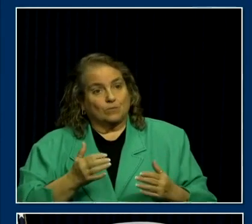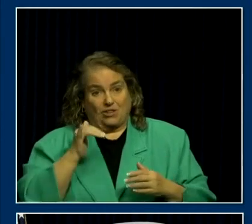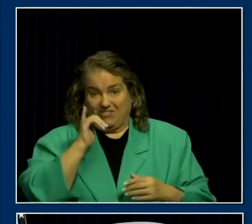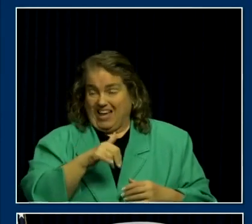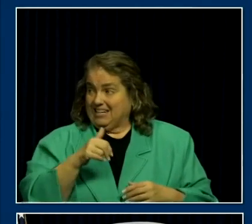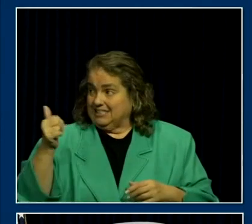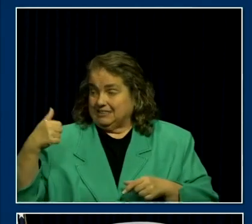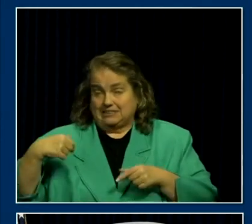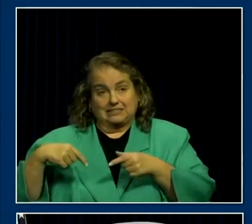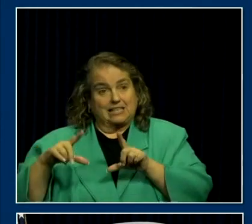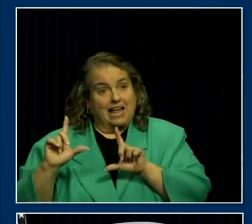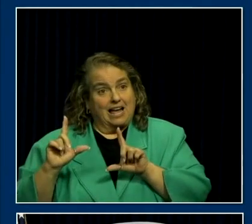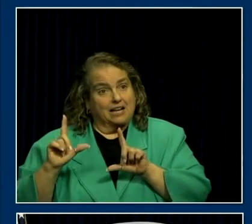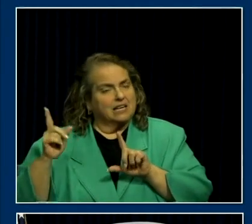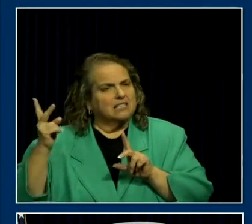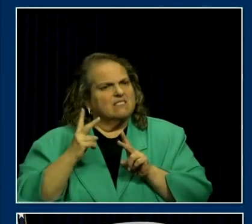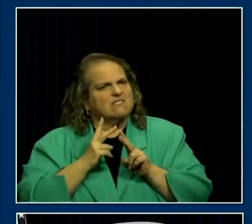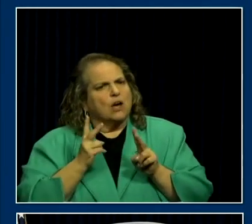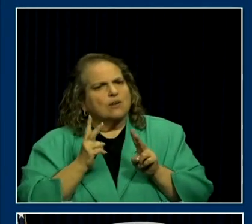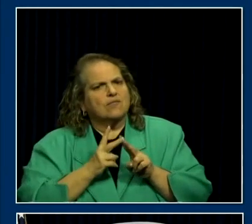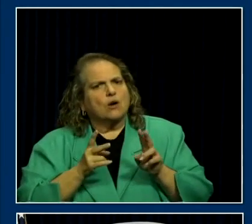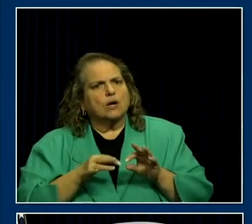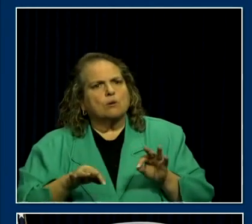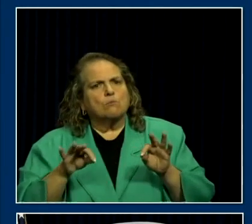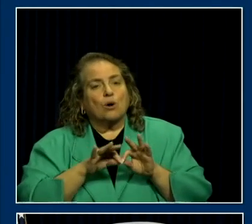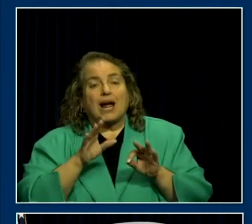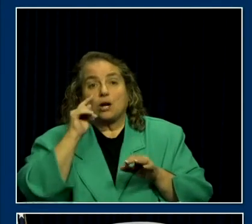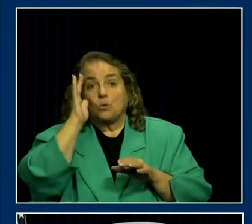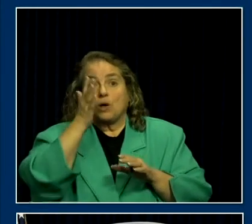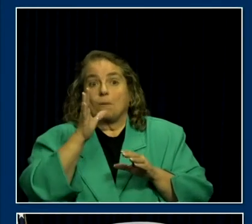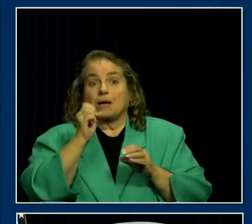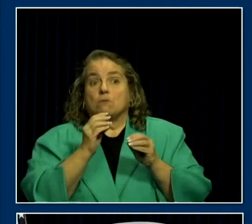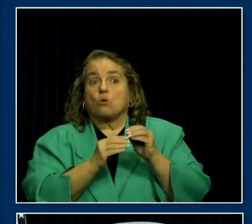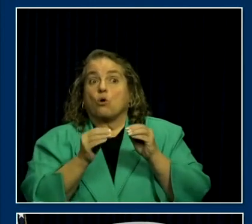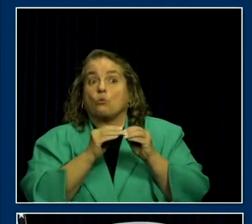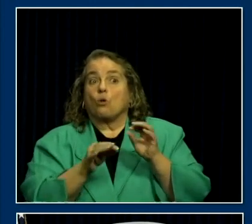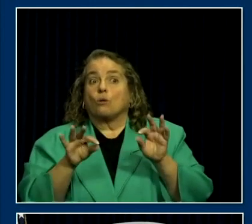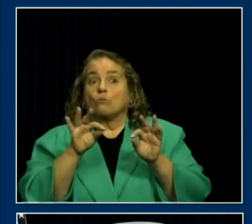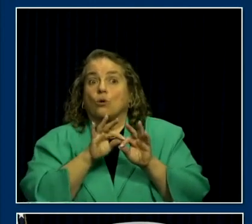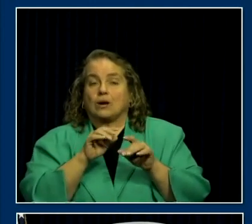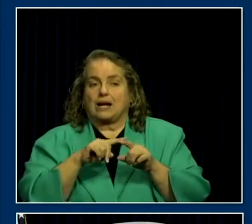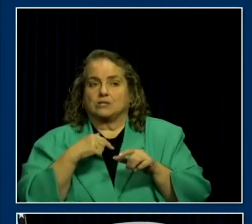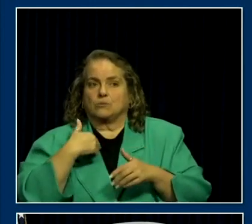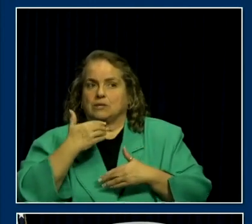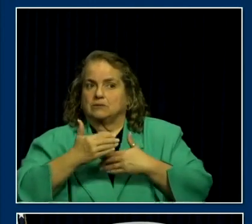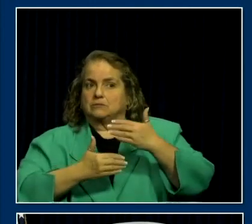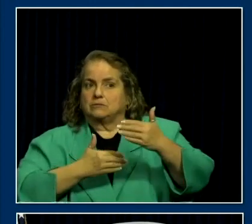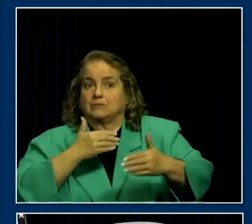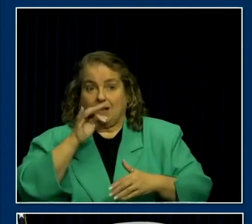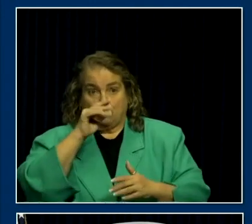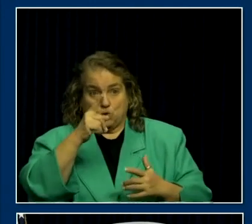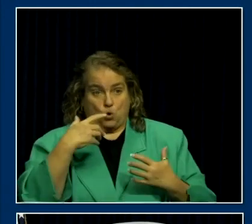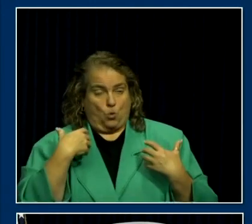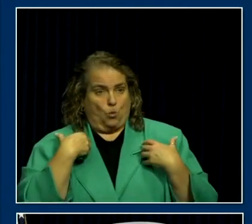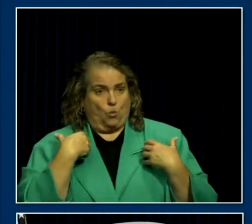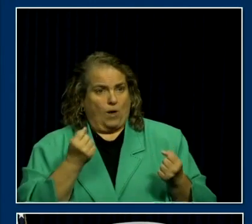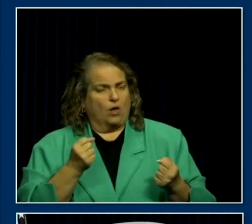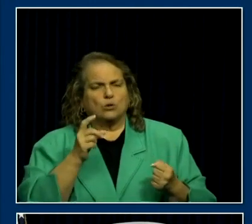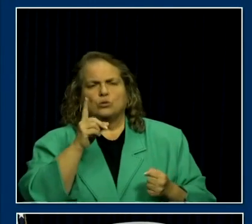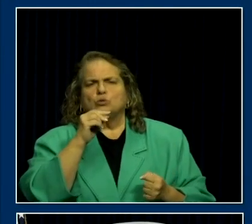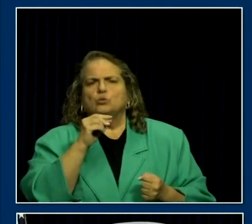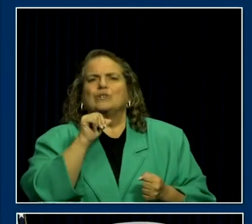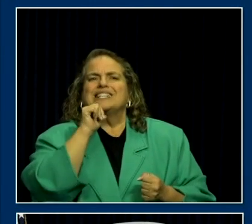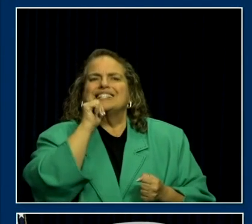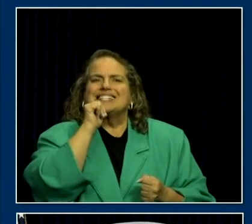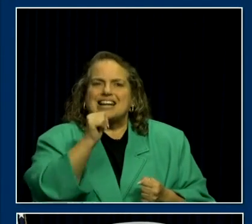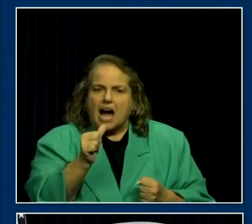slide has never been more important, and it will become progressively more important as we go on. If you are well, do not seek care.